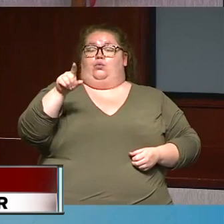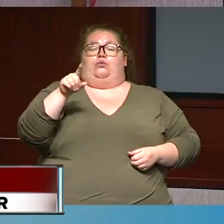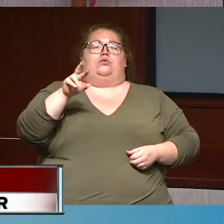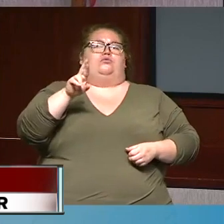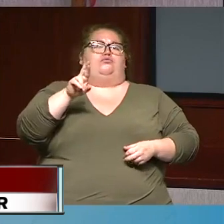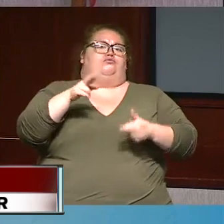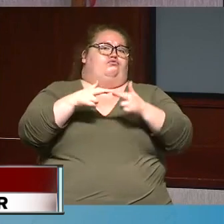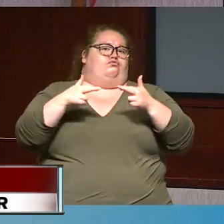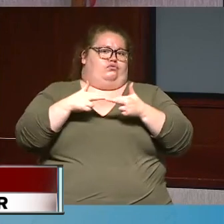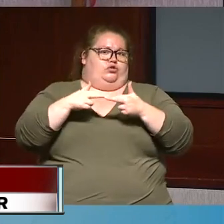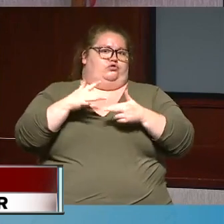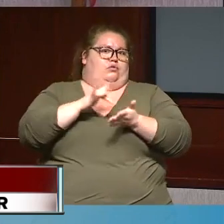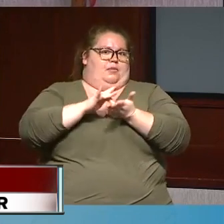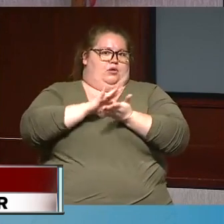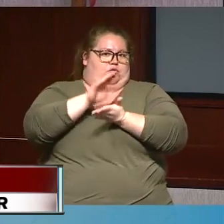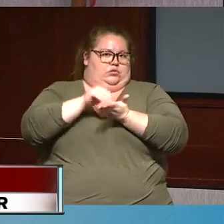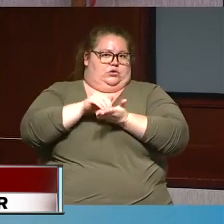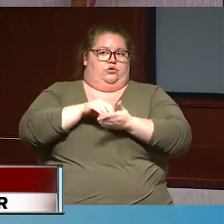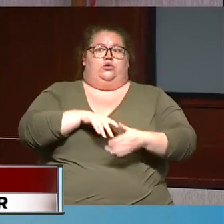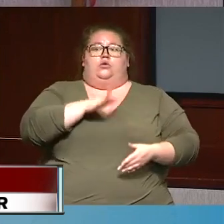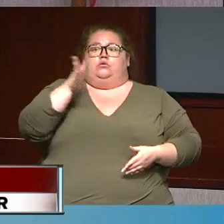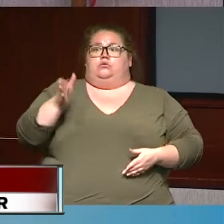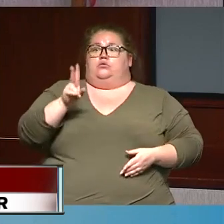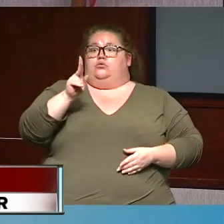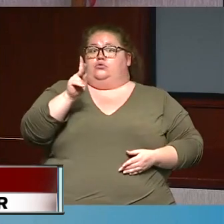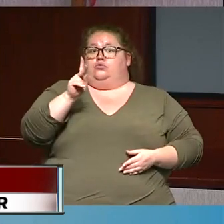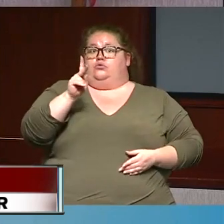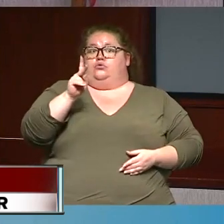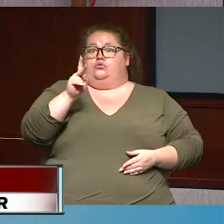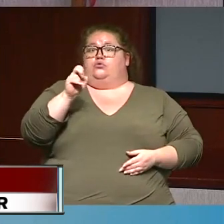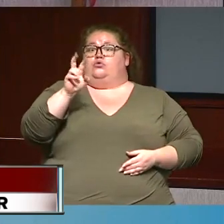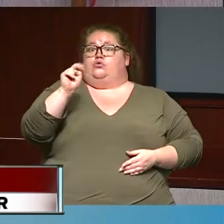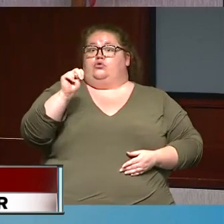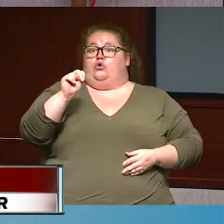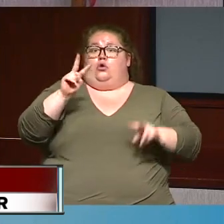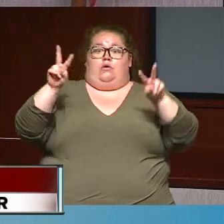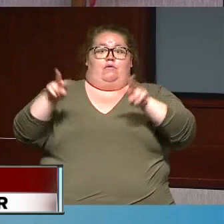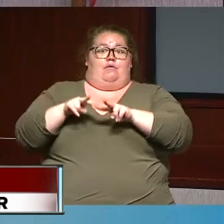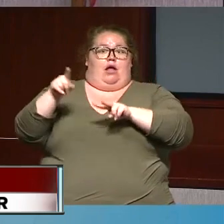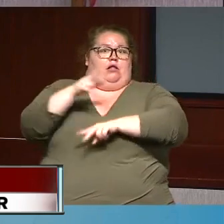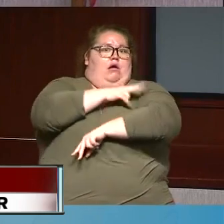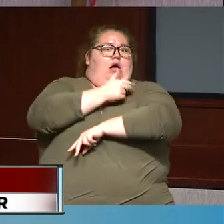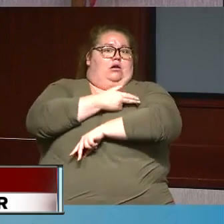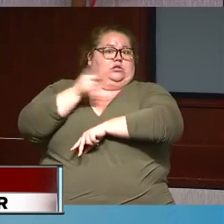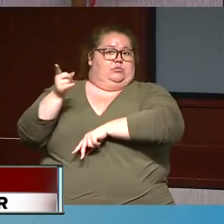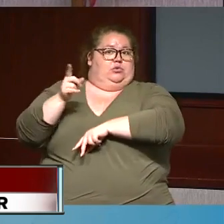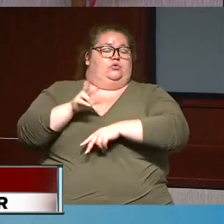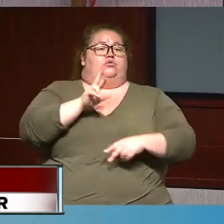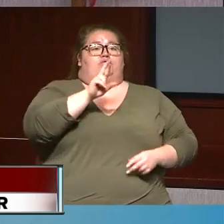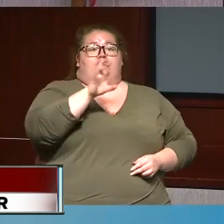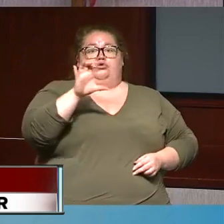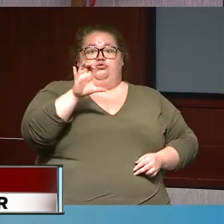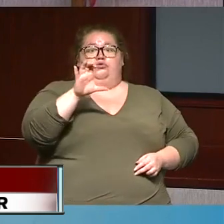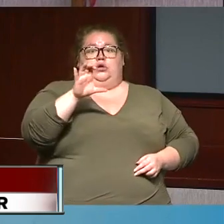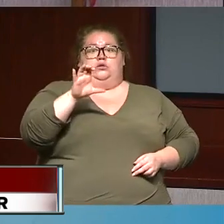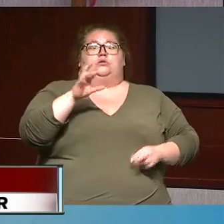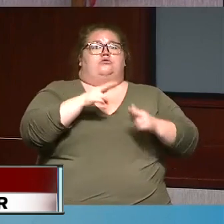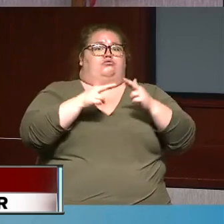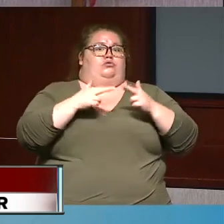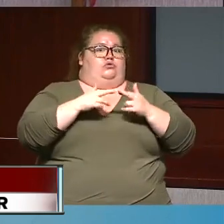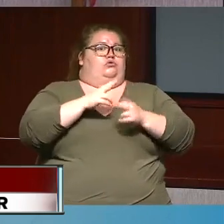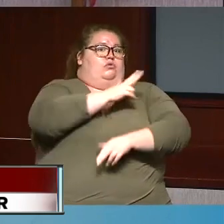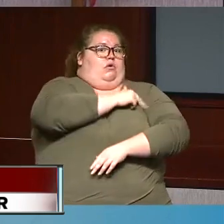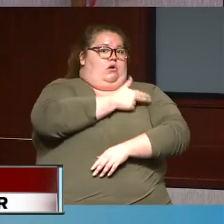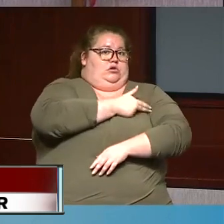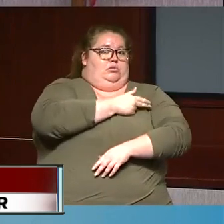Center. Kern River Valley is functioning at Kern Valley Hospital, and Ridgecrest Regional Hospital is testing as well. And then last